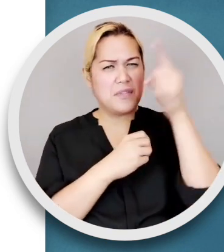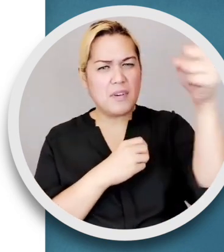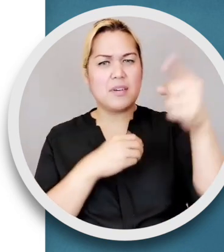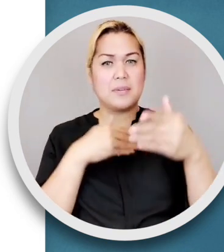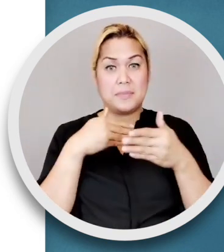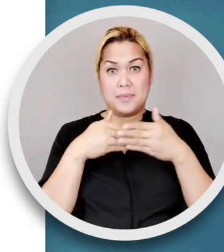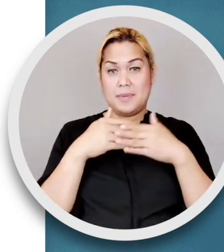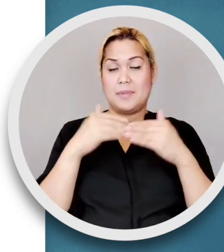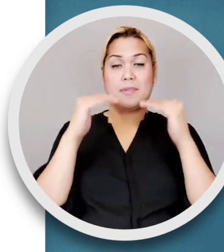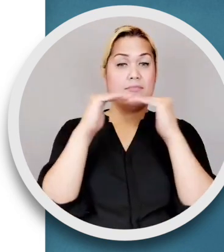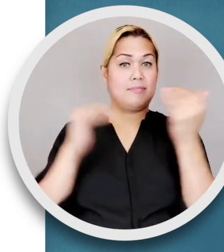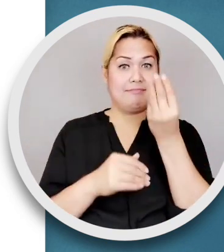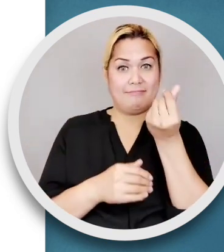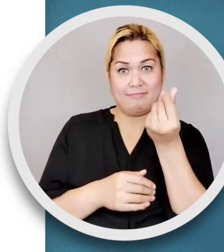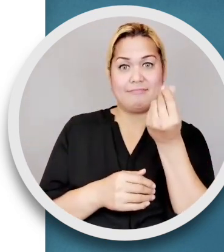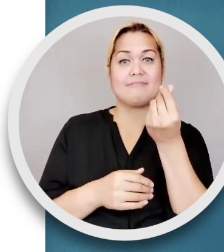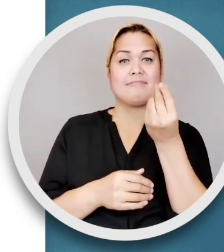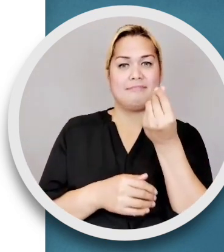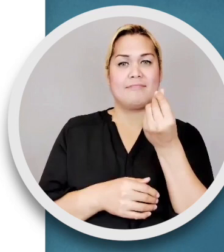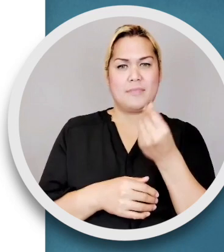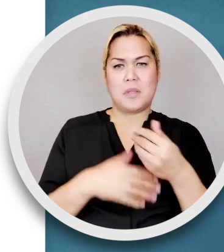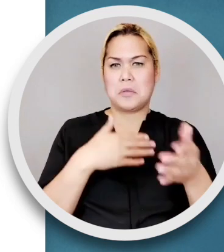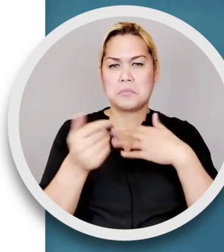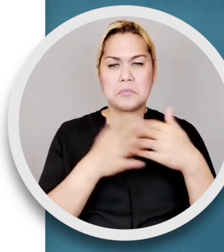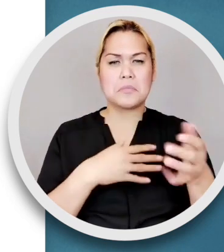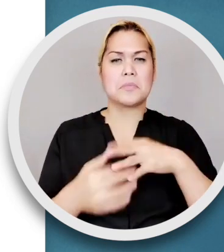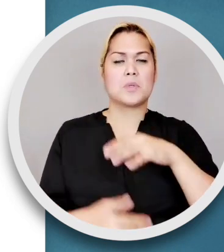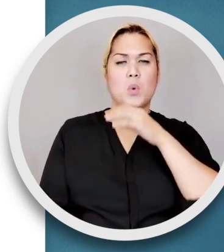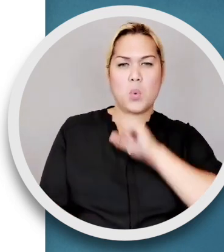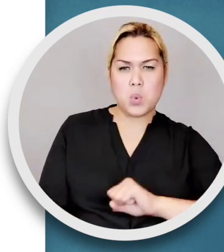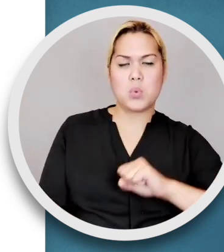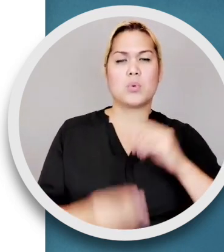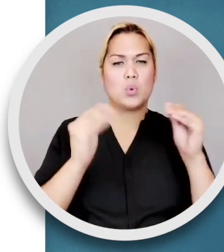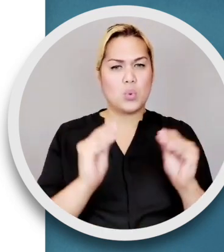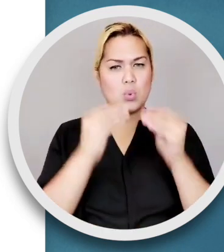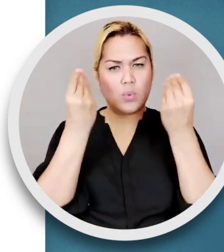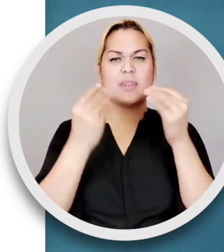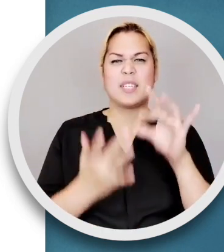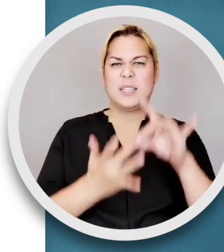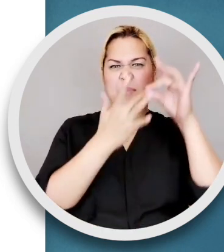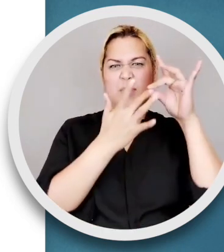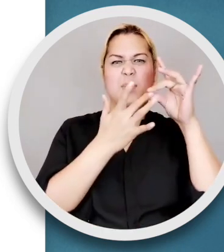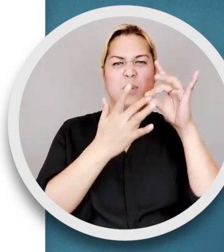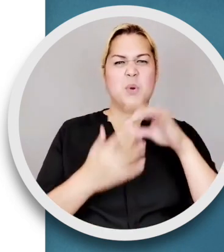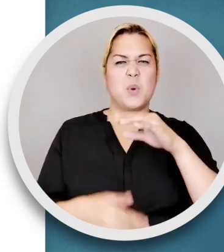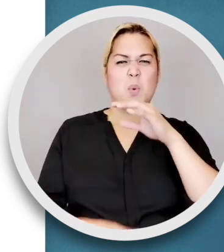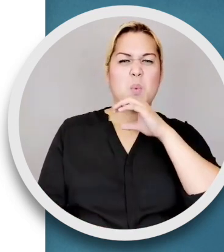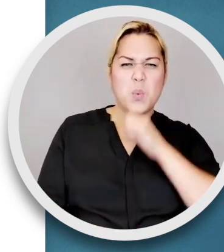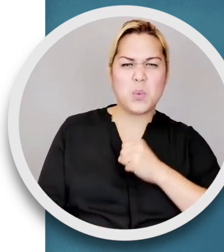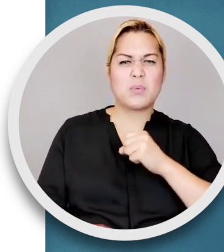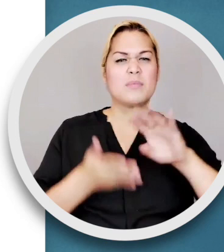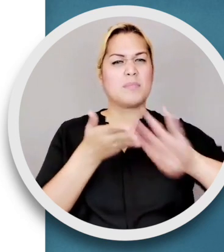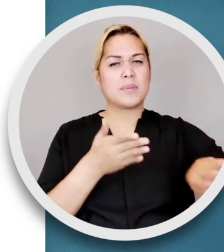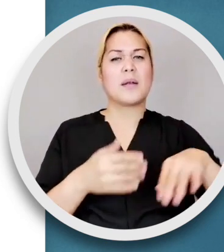and young age, specifically older people and disadvantaged youth, and migrant status,